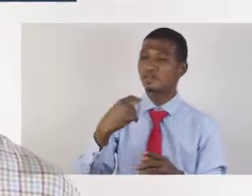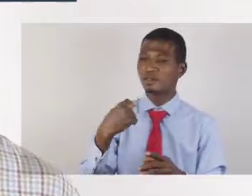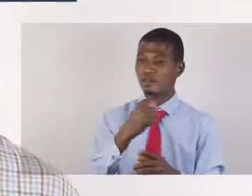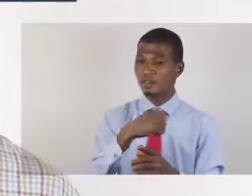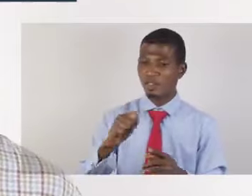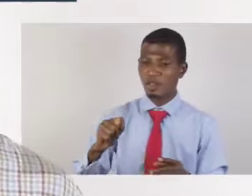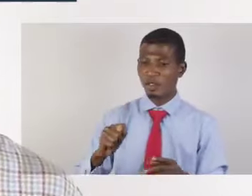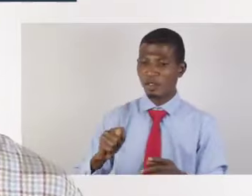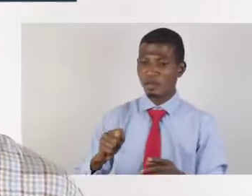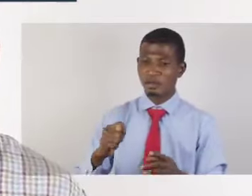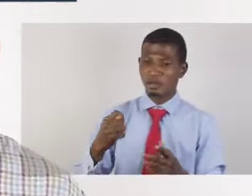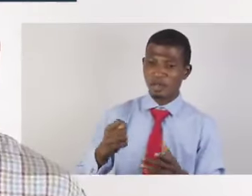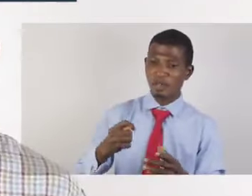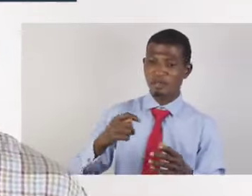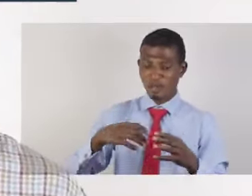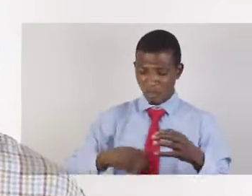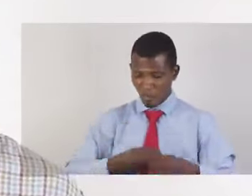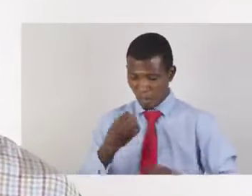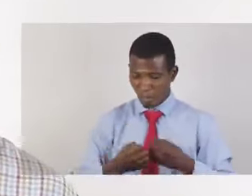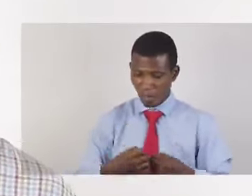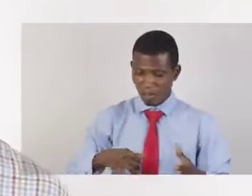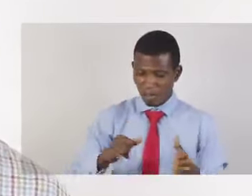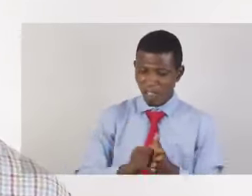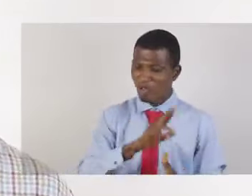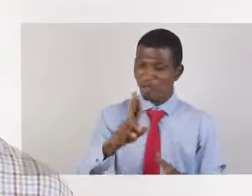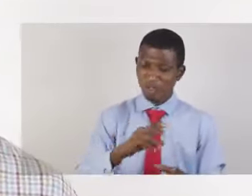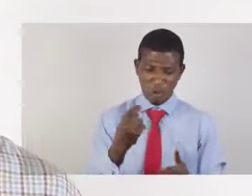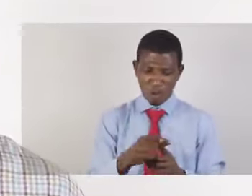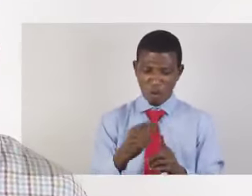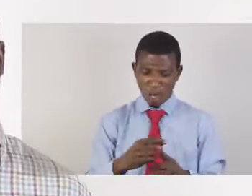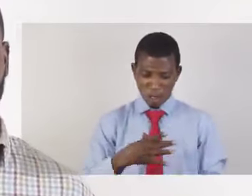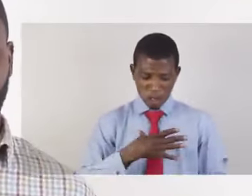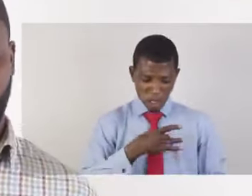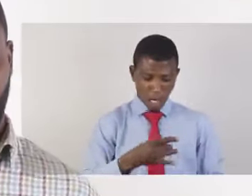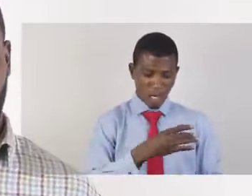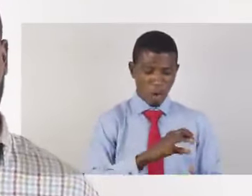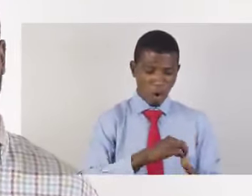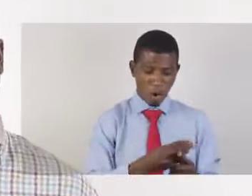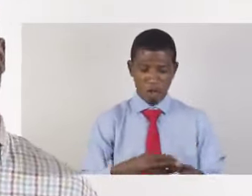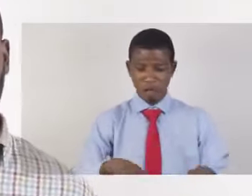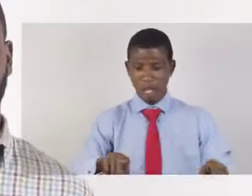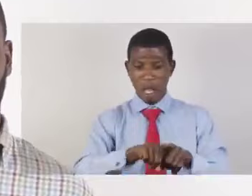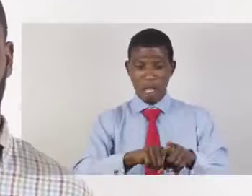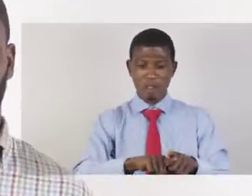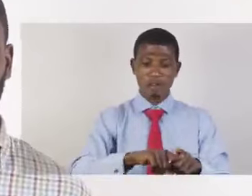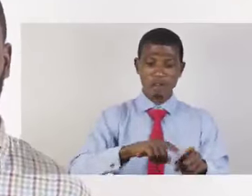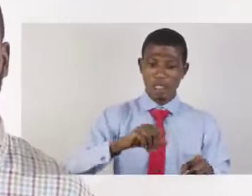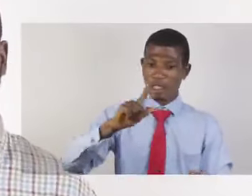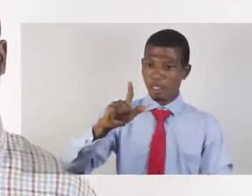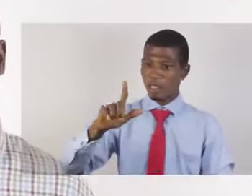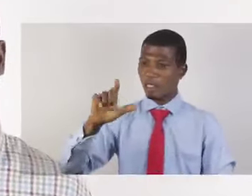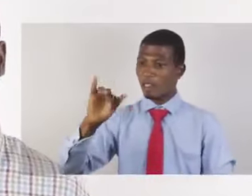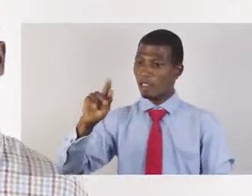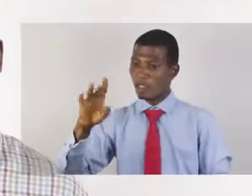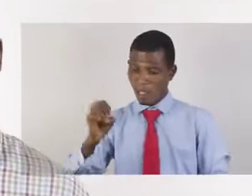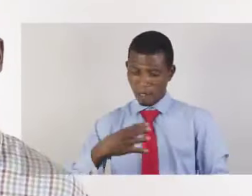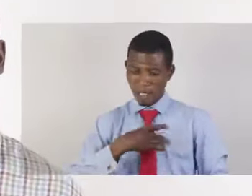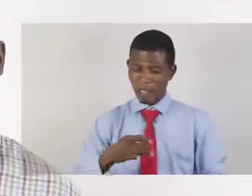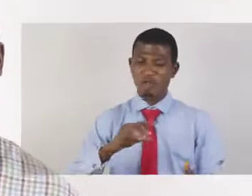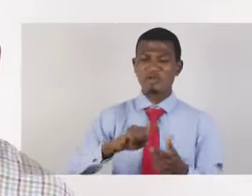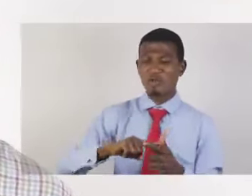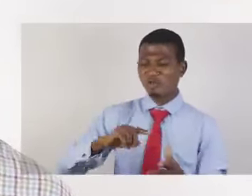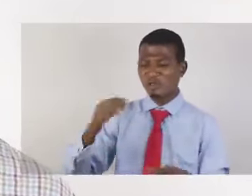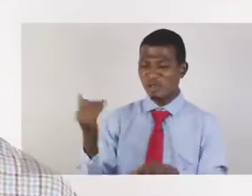simile is a figurative expression that uses like and as, or at times as and as, to draw